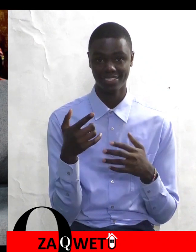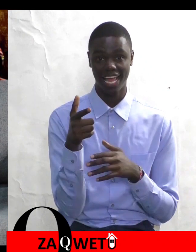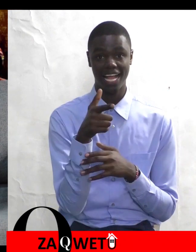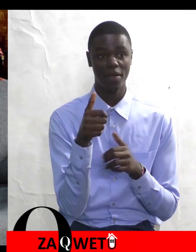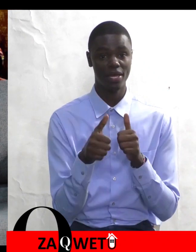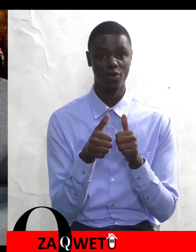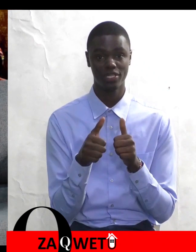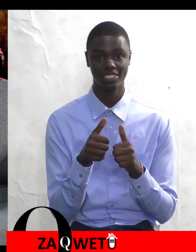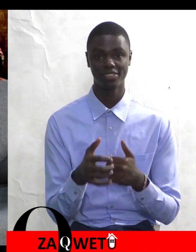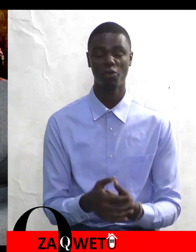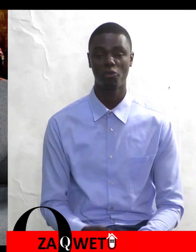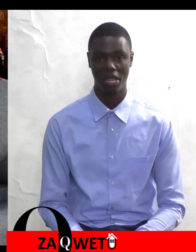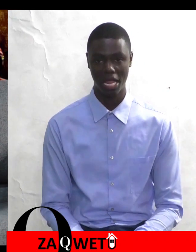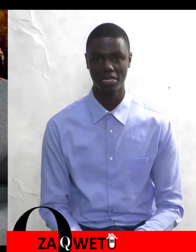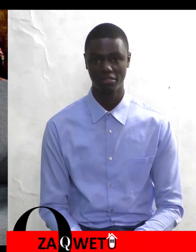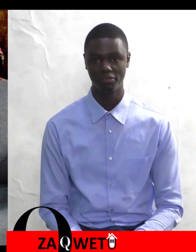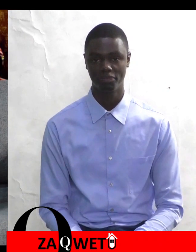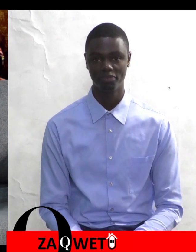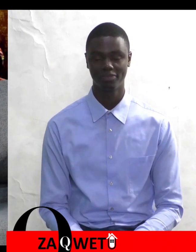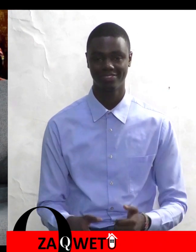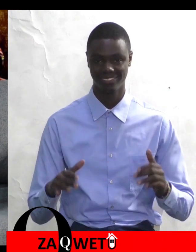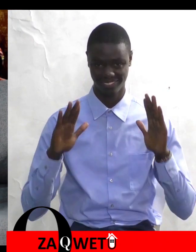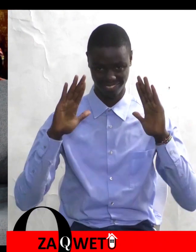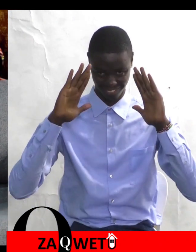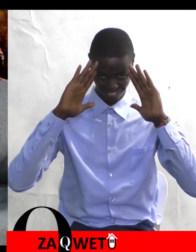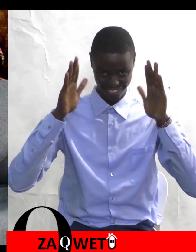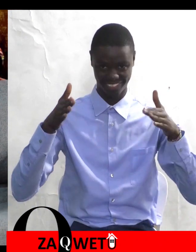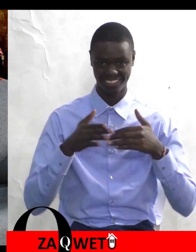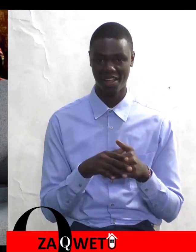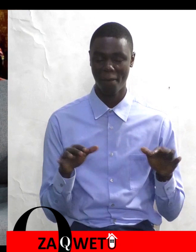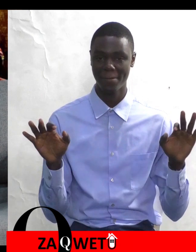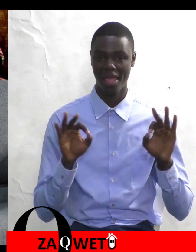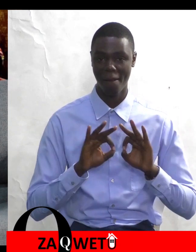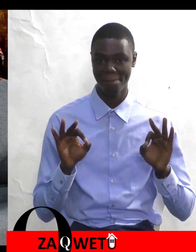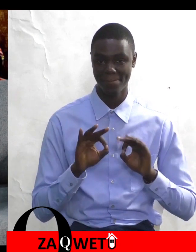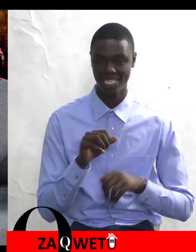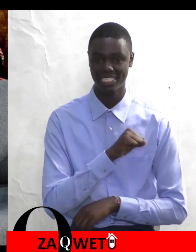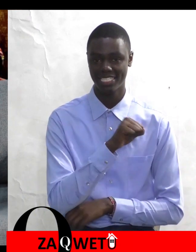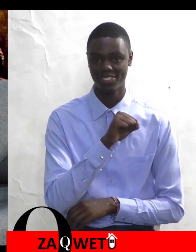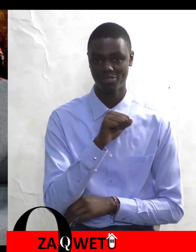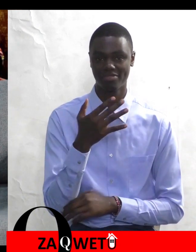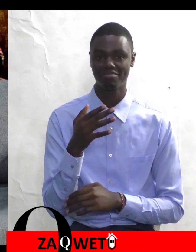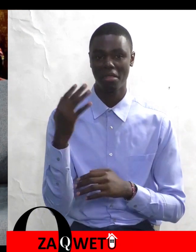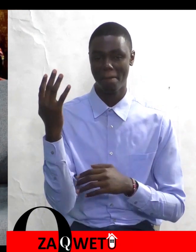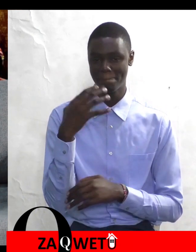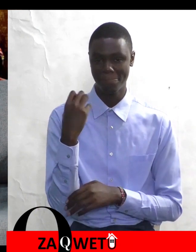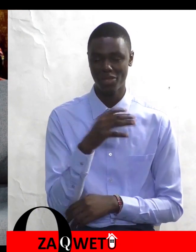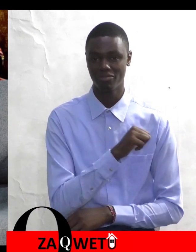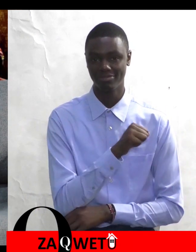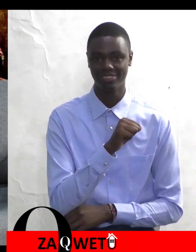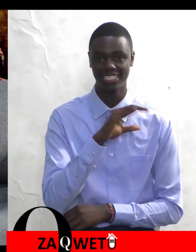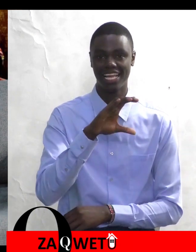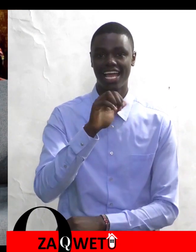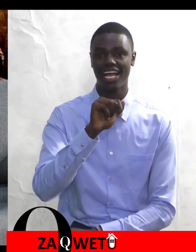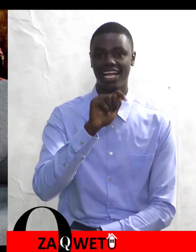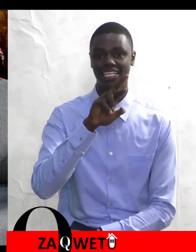Venye nafa. So, camera leave. Ni, yeah. So, hi, my amazing souls. It's your